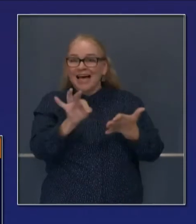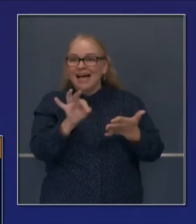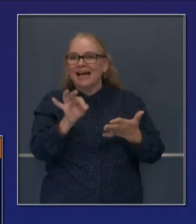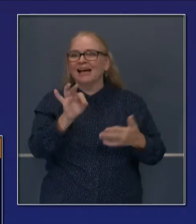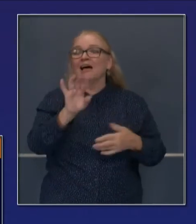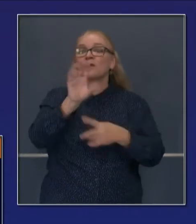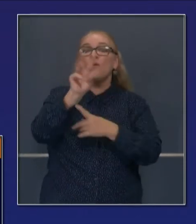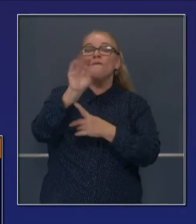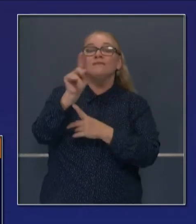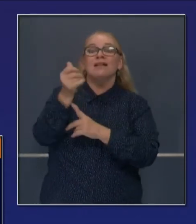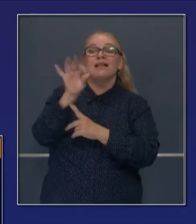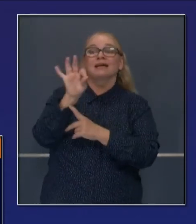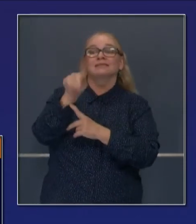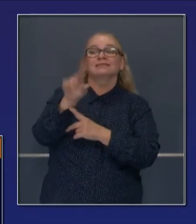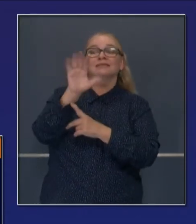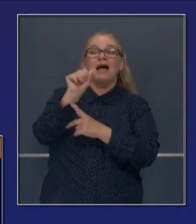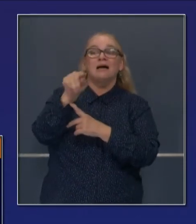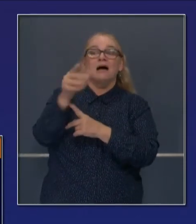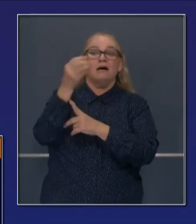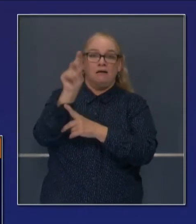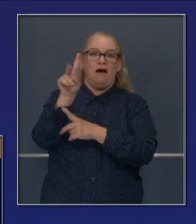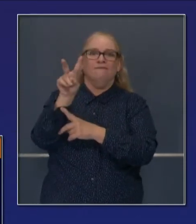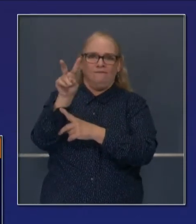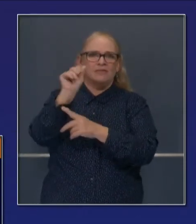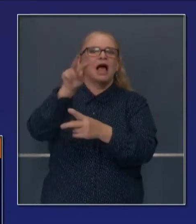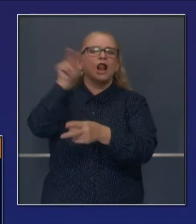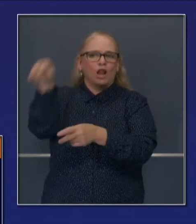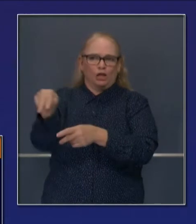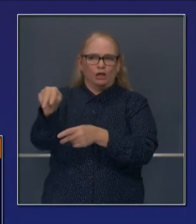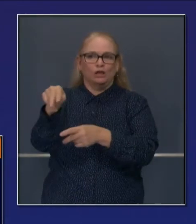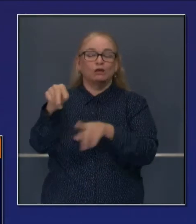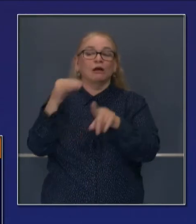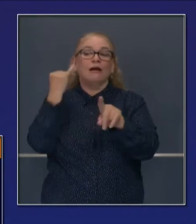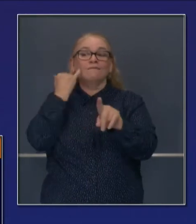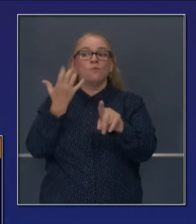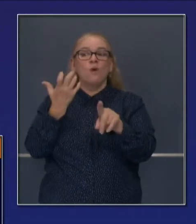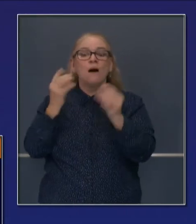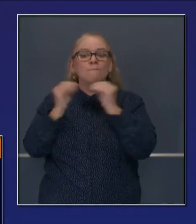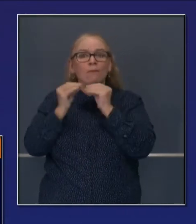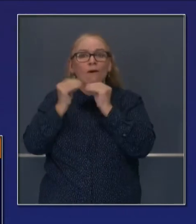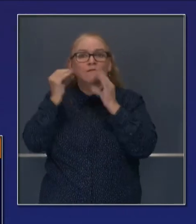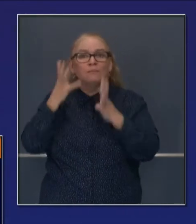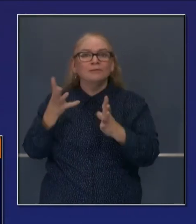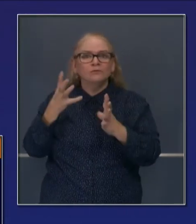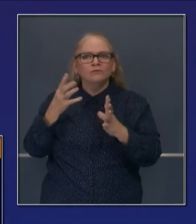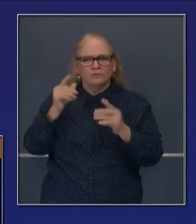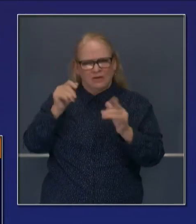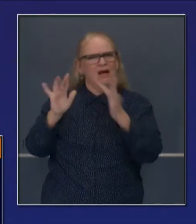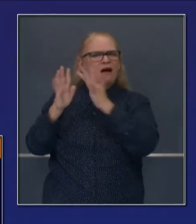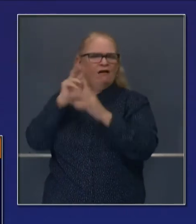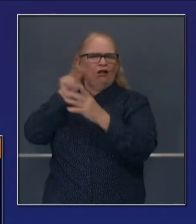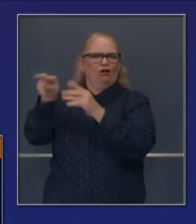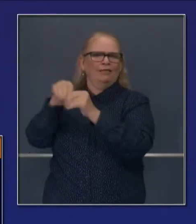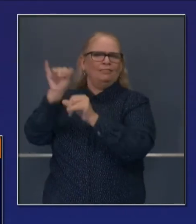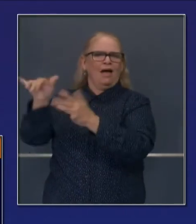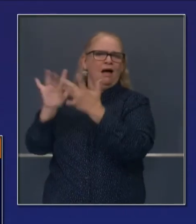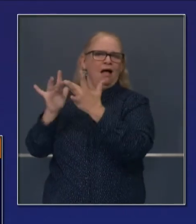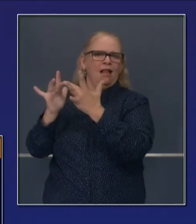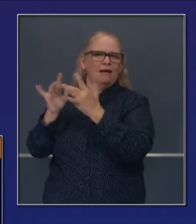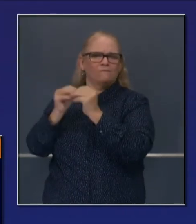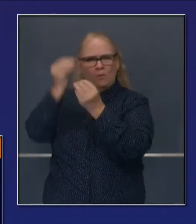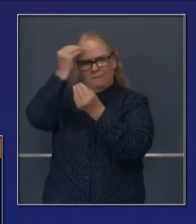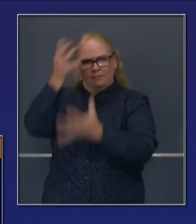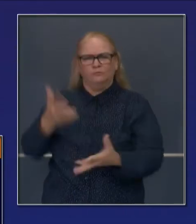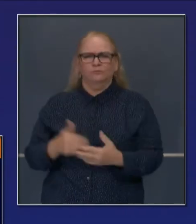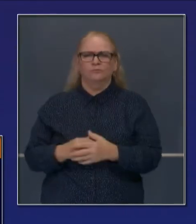COVID19.ca.gov. That's a default for all the information that we provide you in these updates. But starting